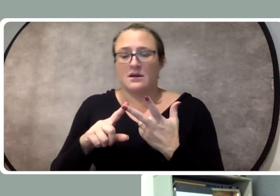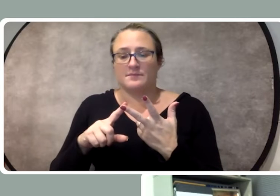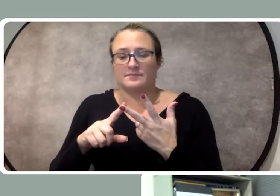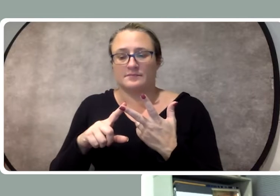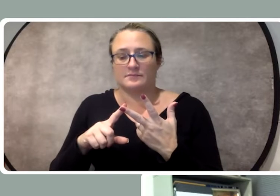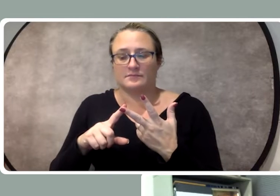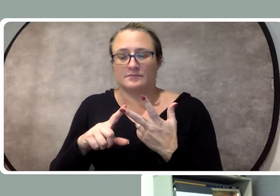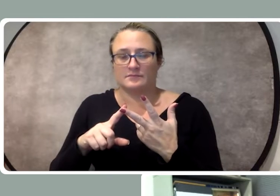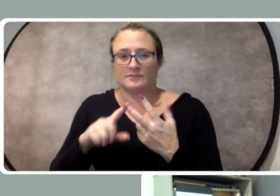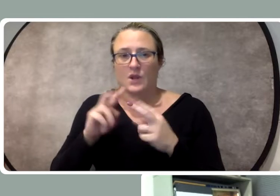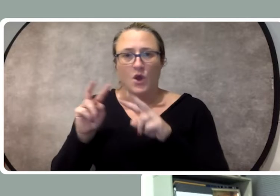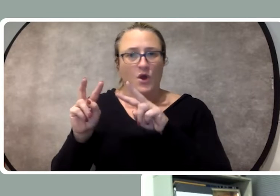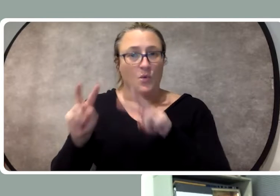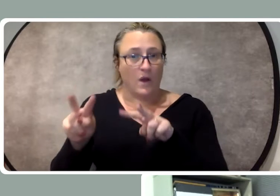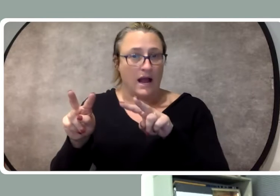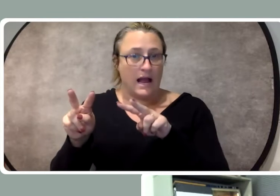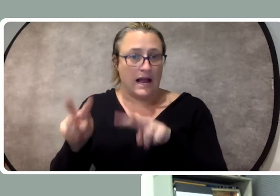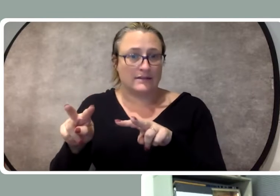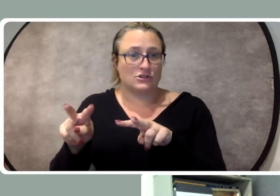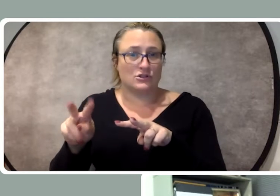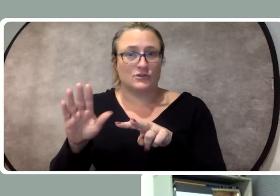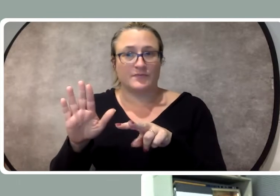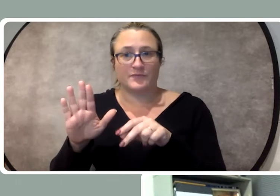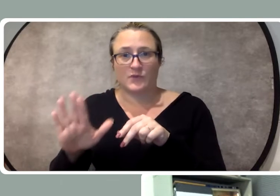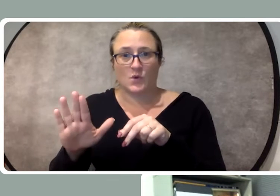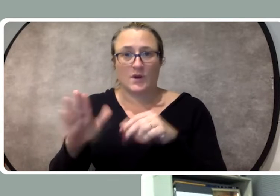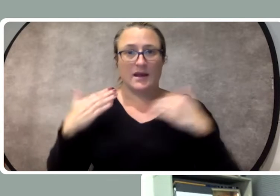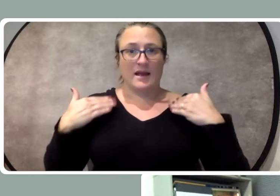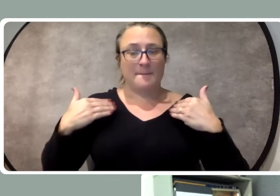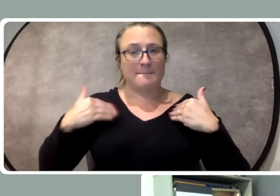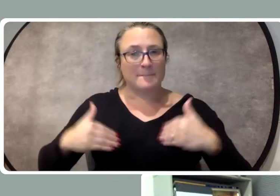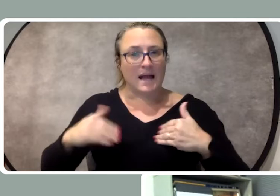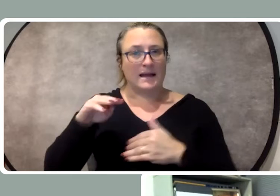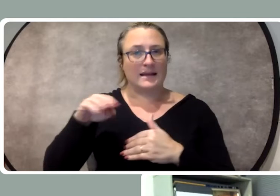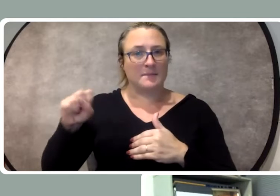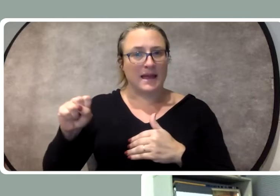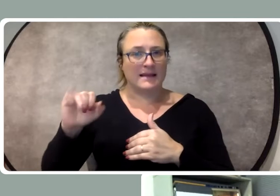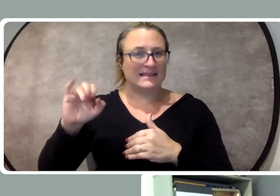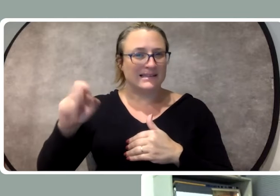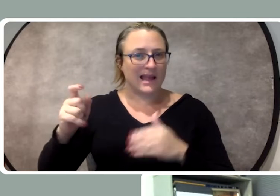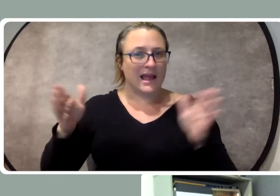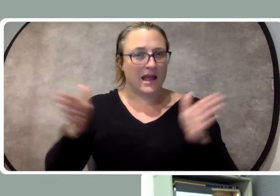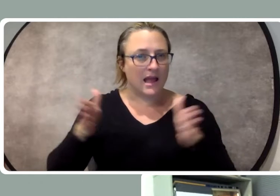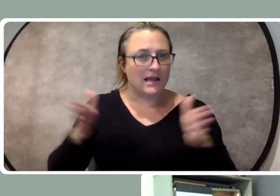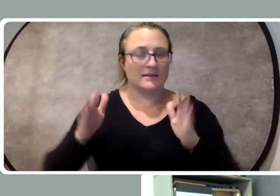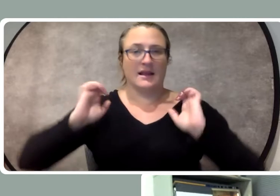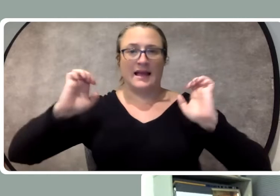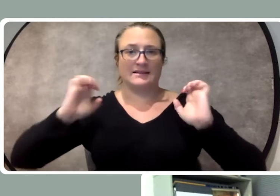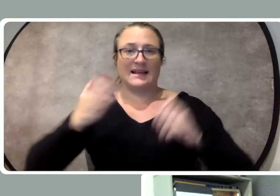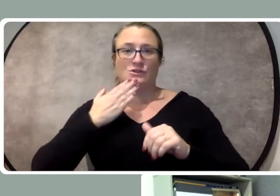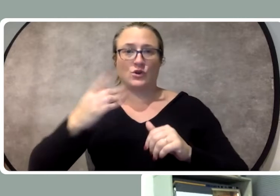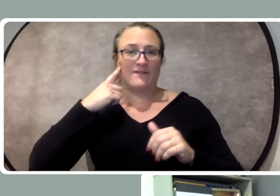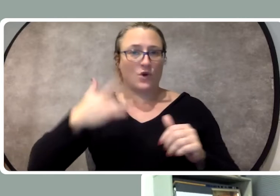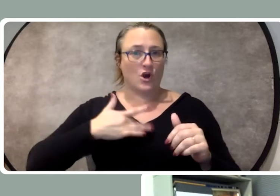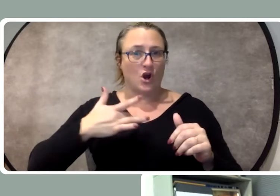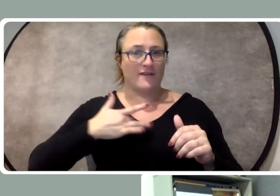keeping an eye on having a good body mass index. Exercise is very good for cardiovascular